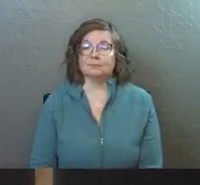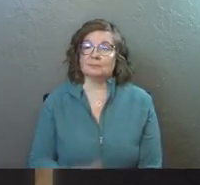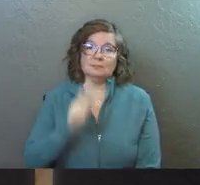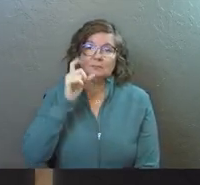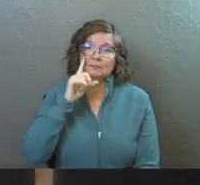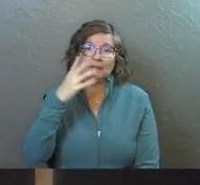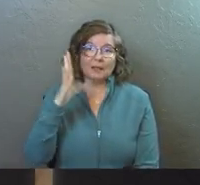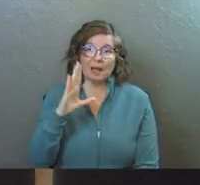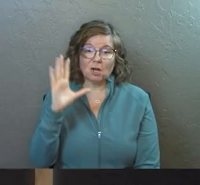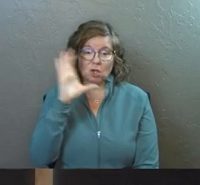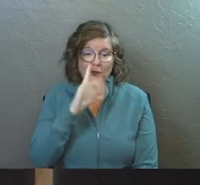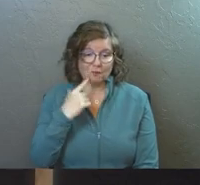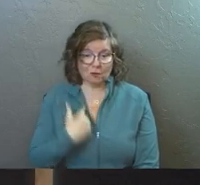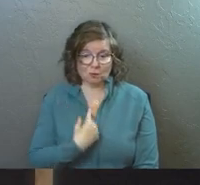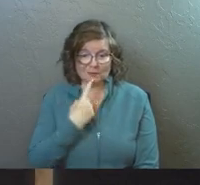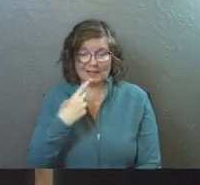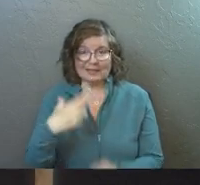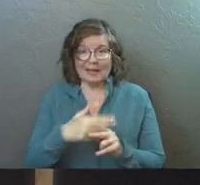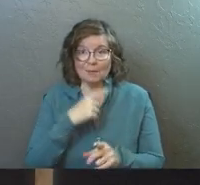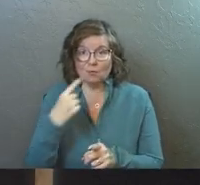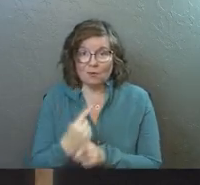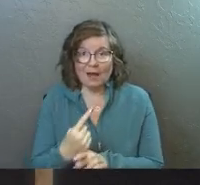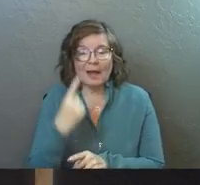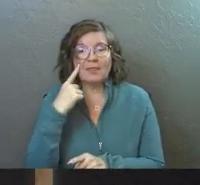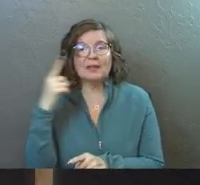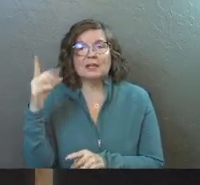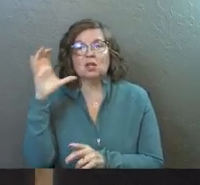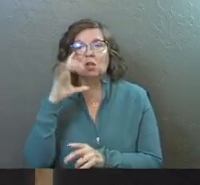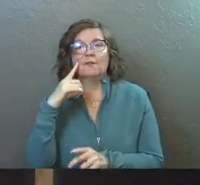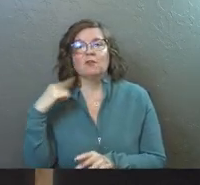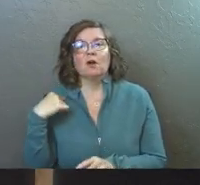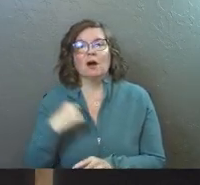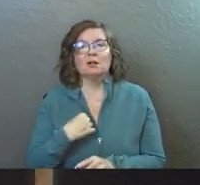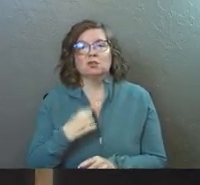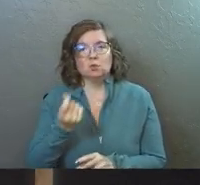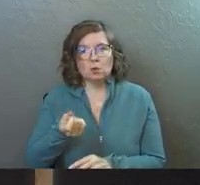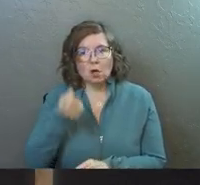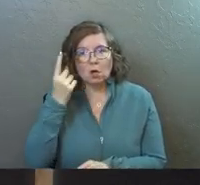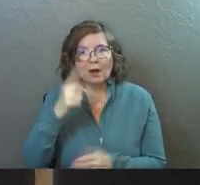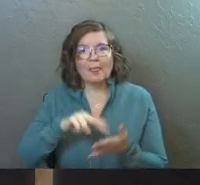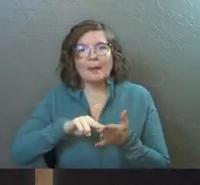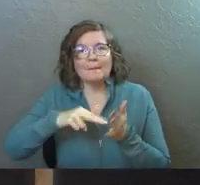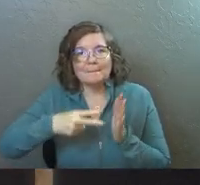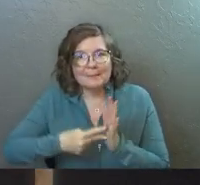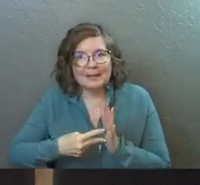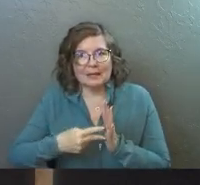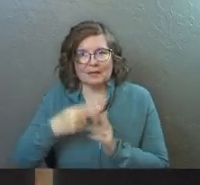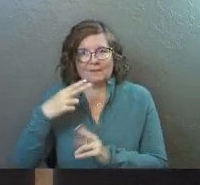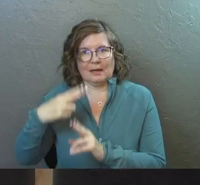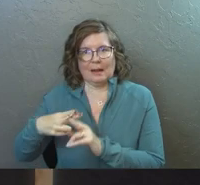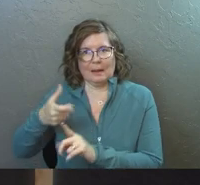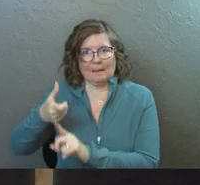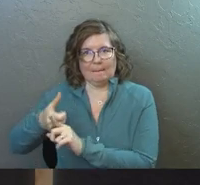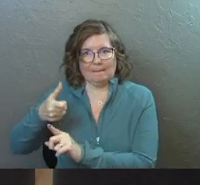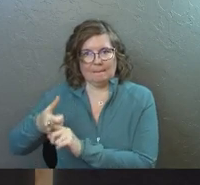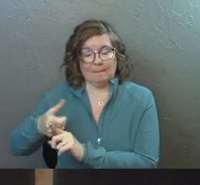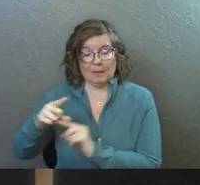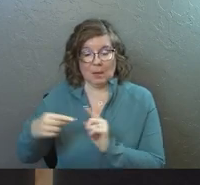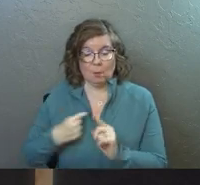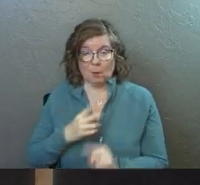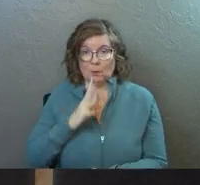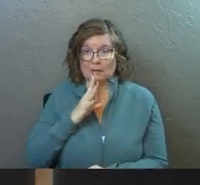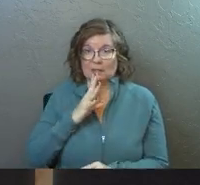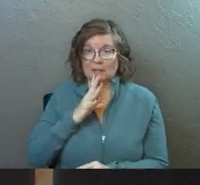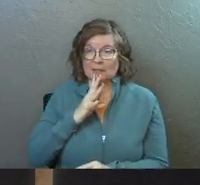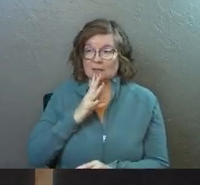I don't think God is looking for us to pronounce his name correctly. I think he's looking for us to understand the meaning of his name. And when we